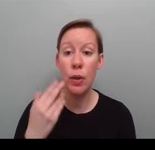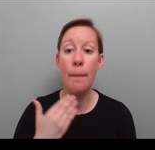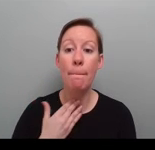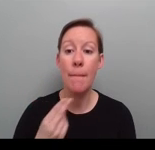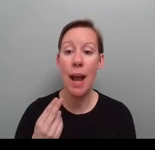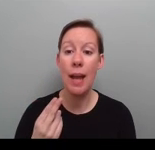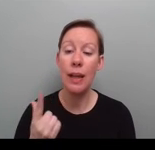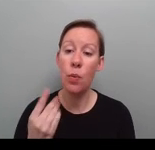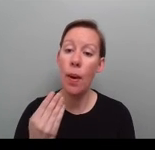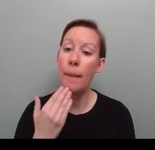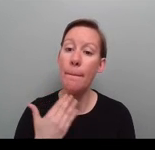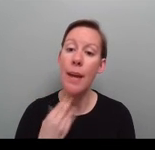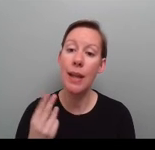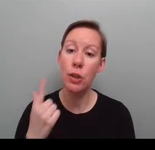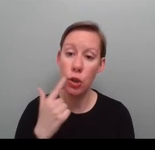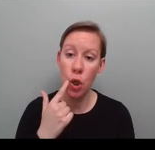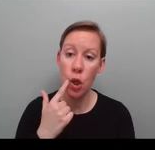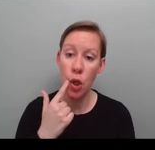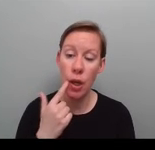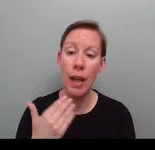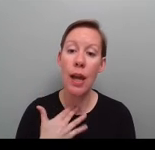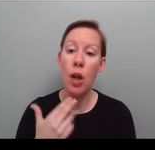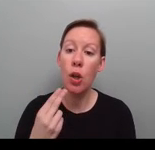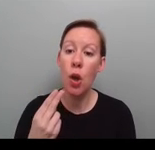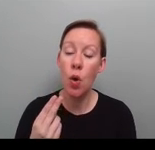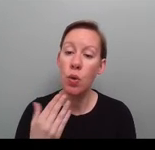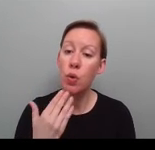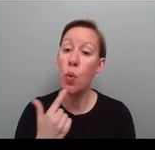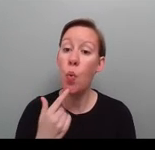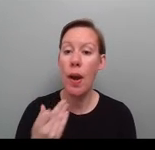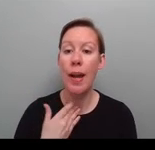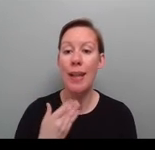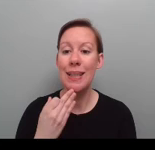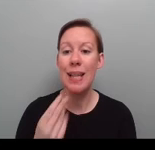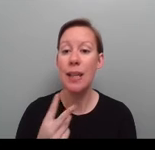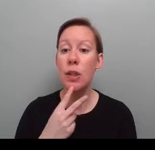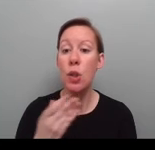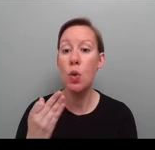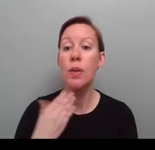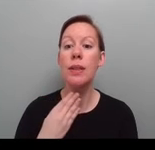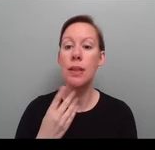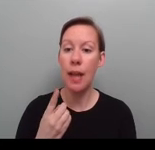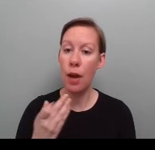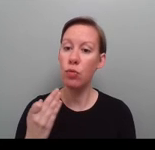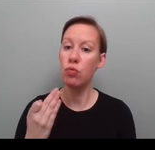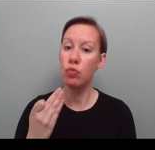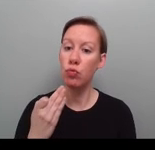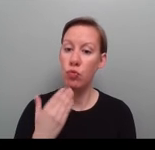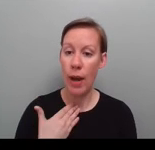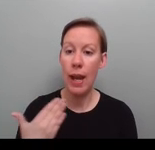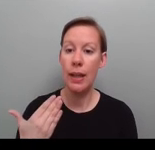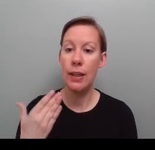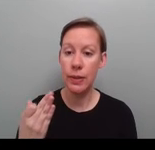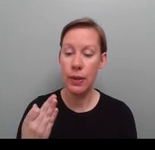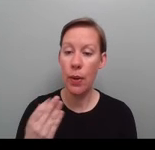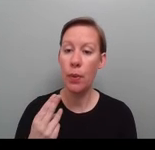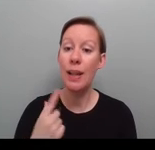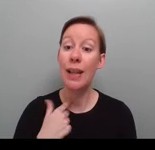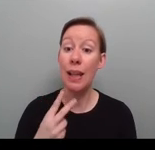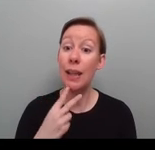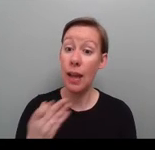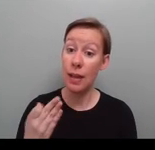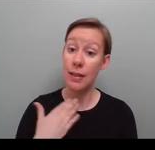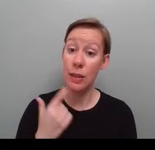computer, and you just want to make sure that it's going all the way to that section where it says "You sound great." Now that it's working, click the yes,